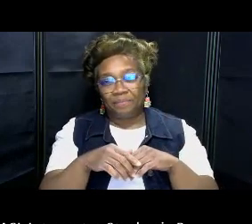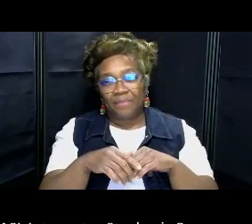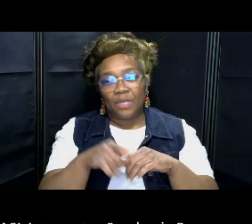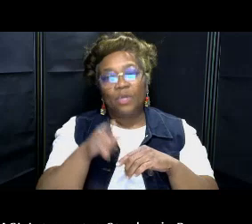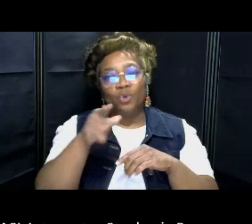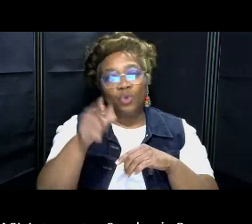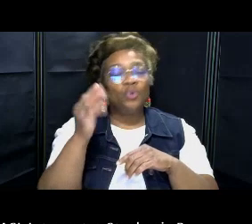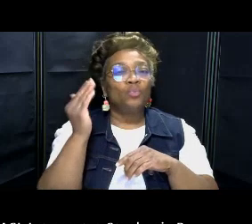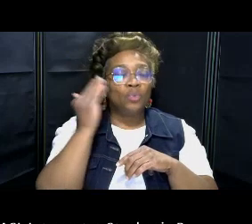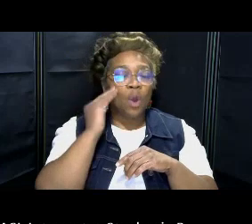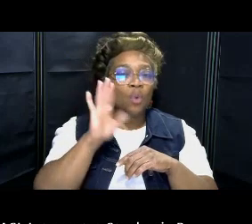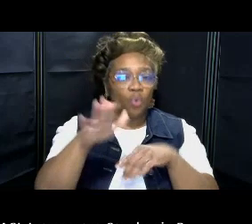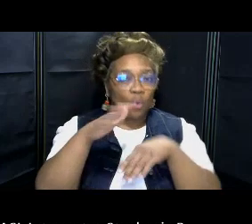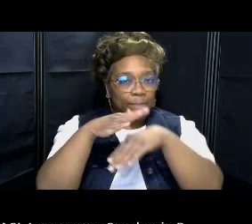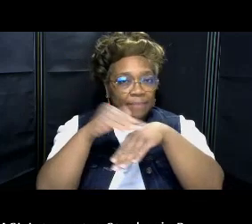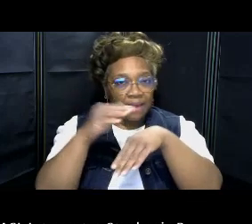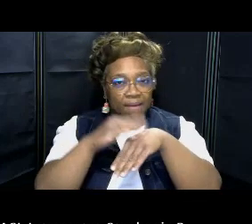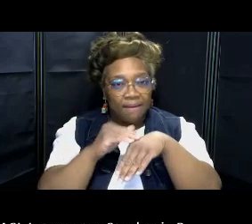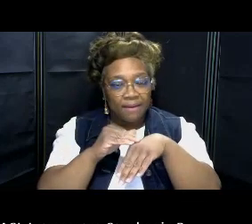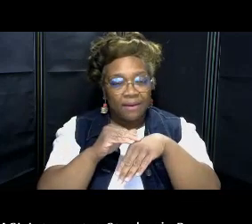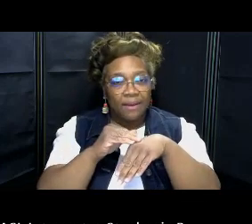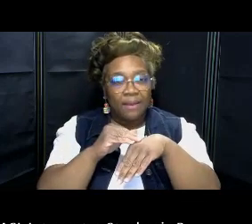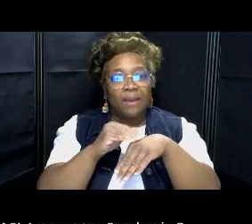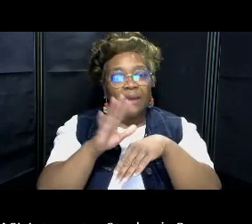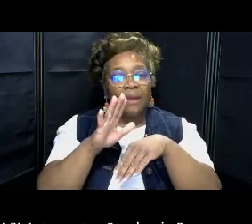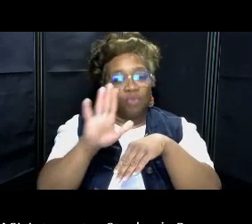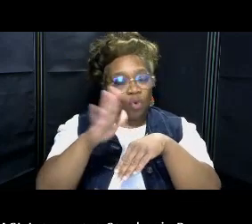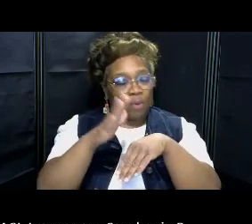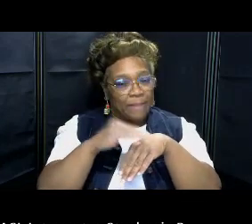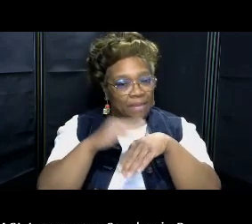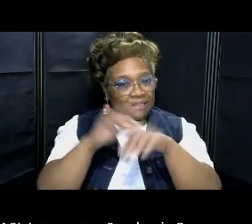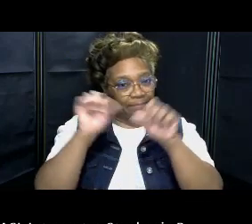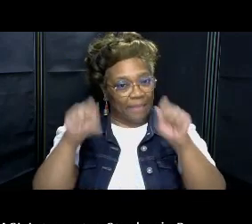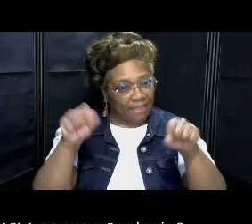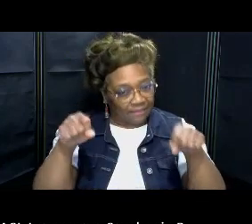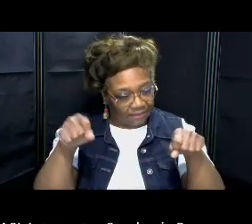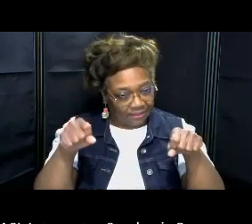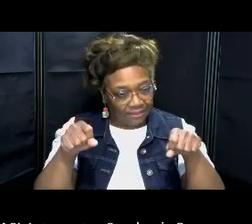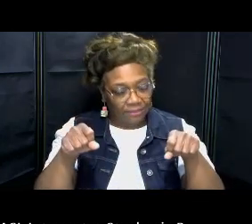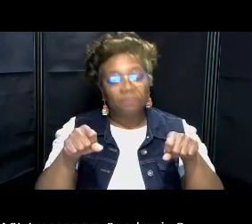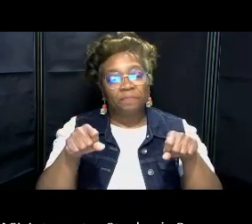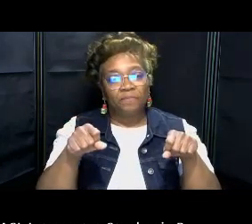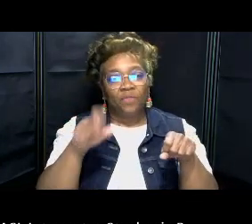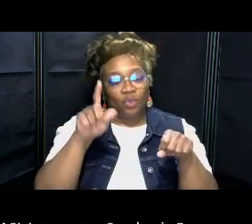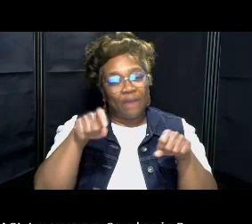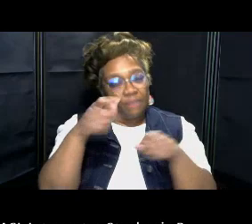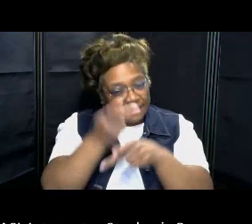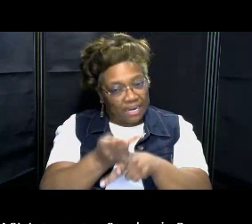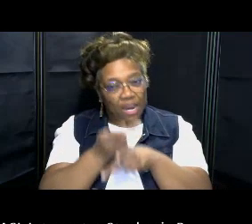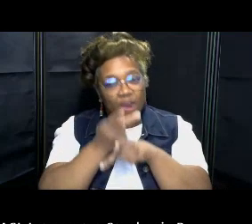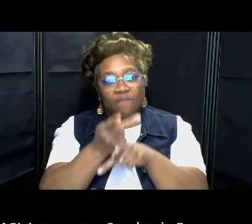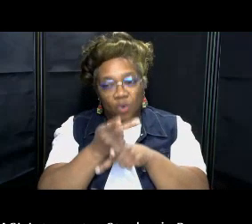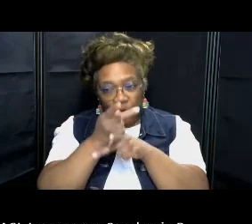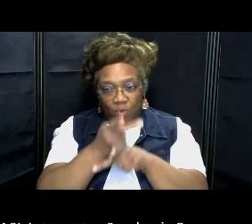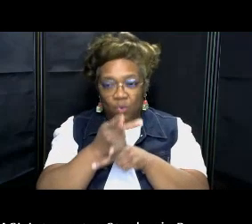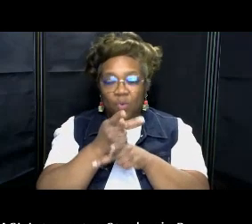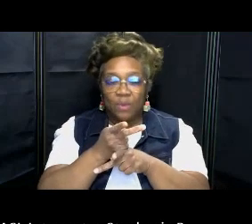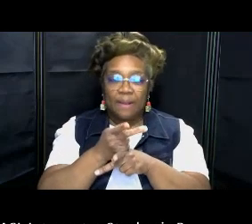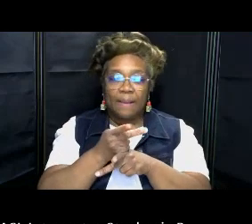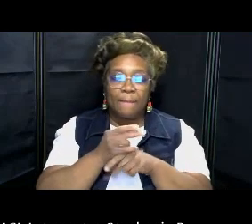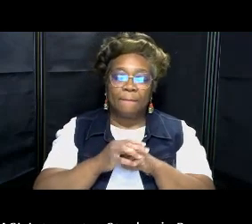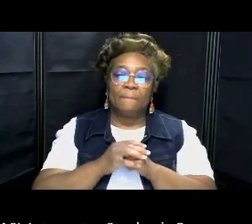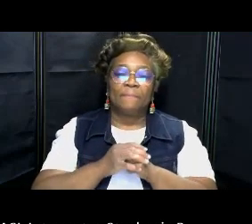your fur baby, you know what they're capable of. And I would, again, tell you to be quite cautious in using anything,